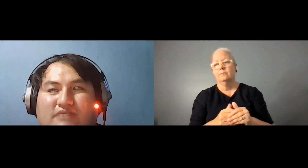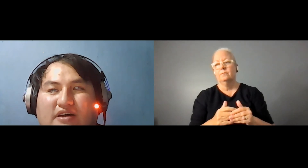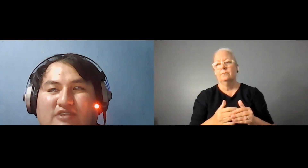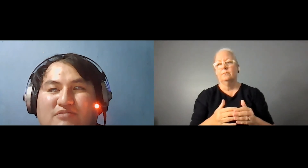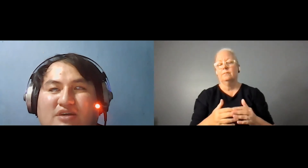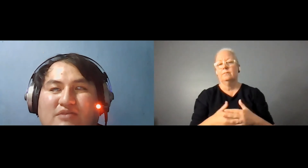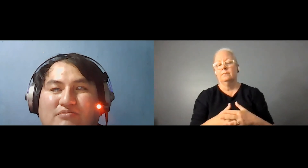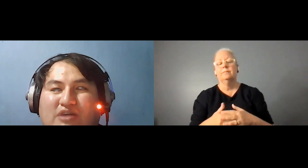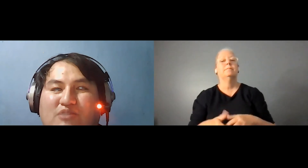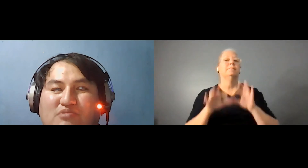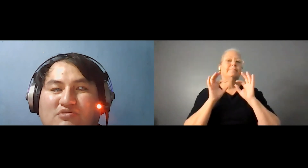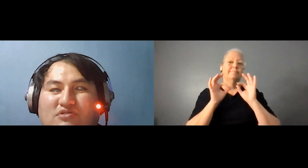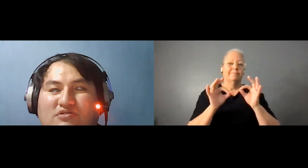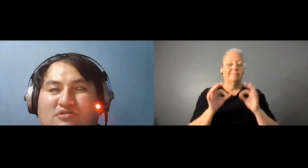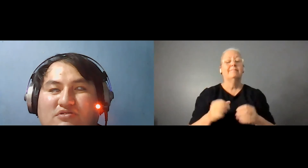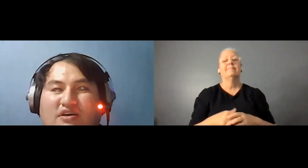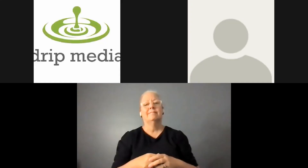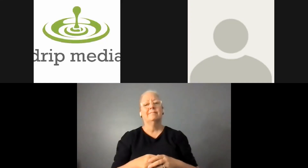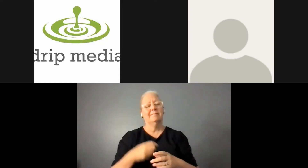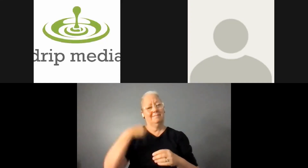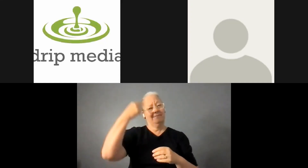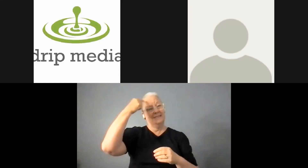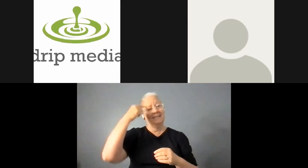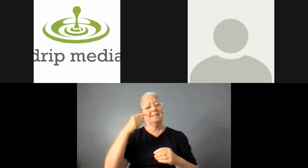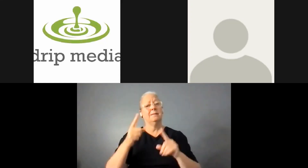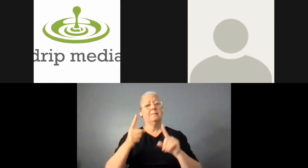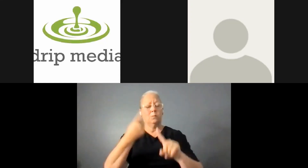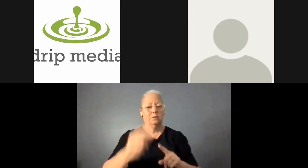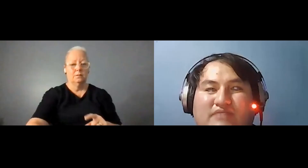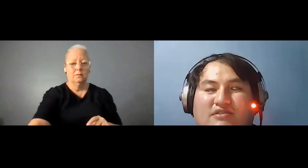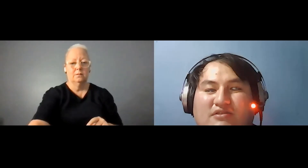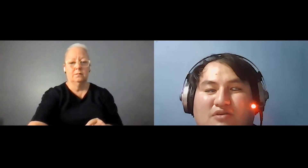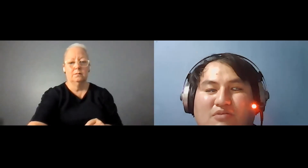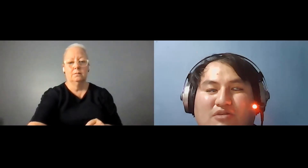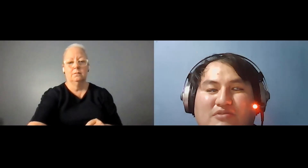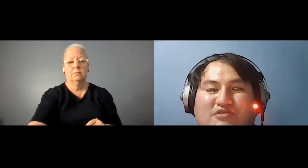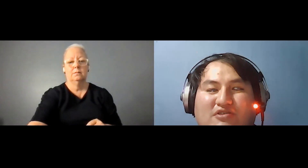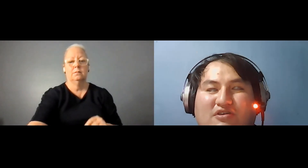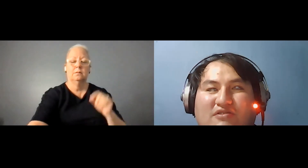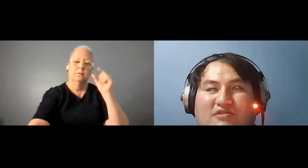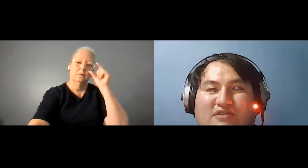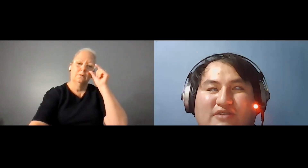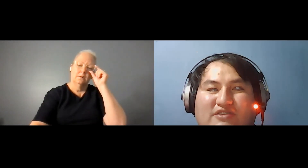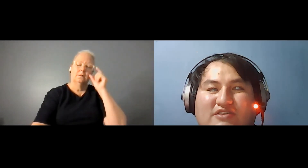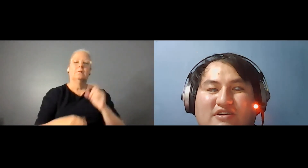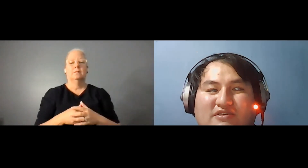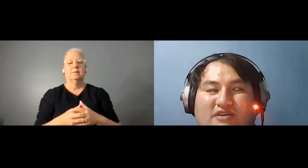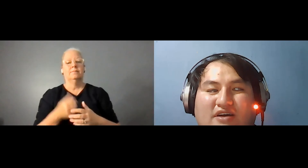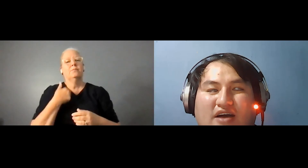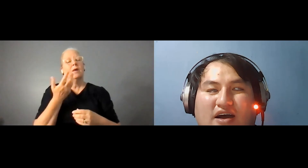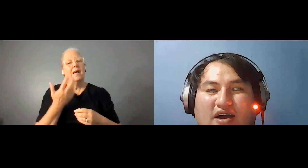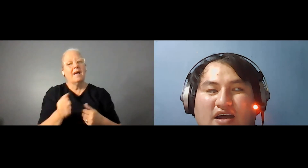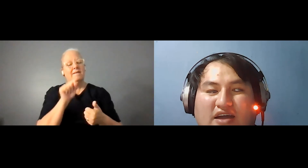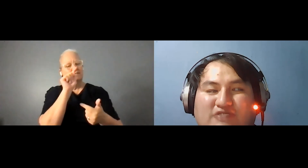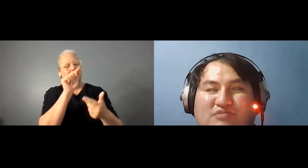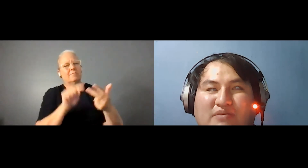I think that it's necessary to deal with certain issues that have been mentioned here, like the